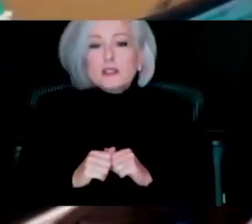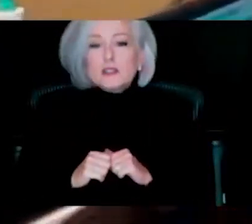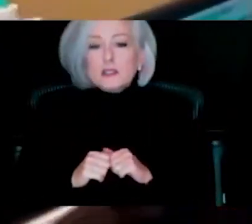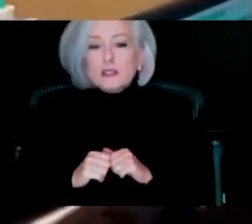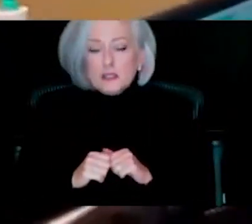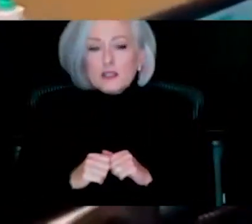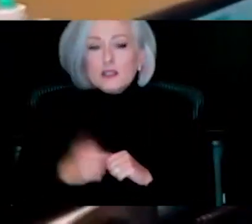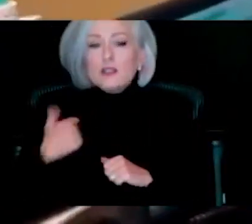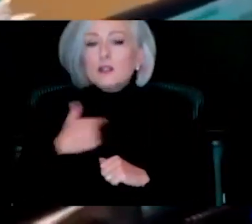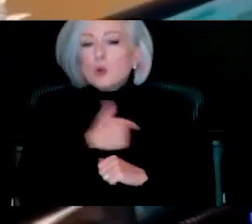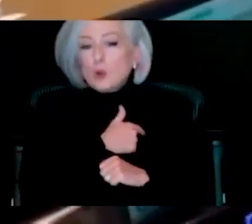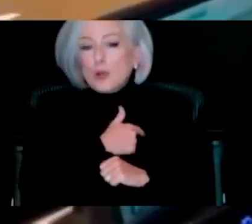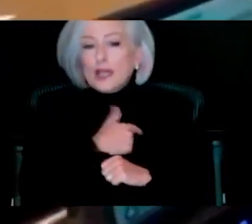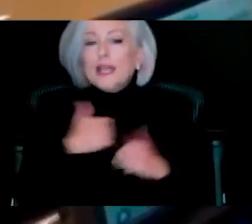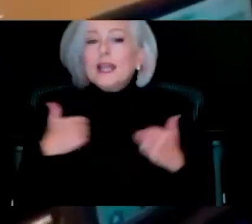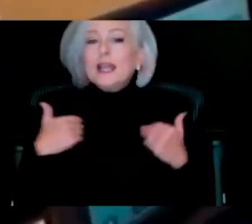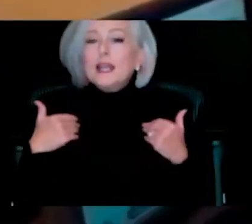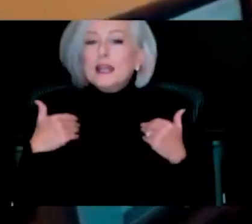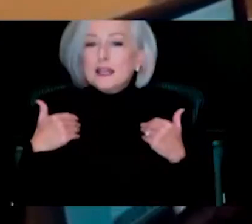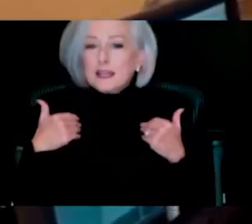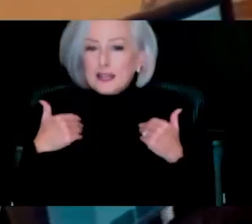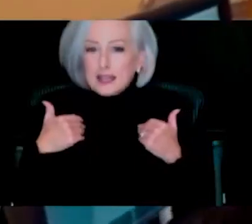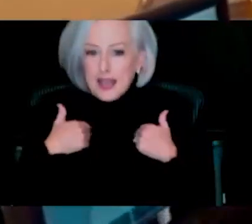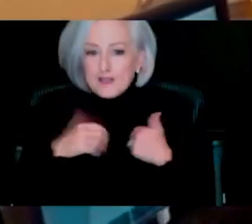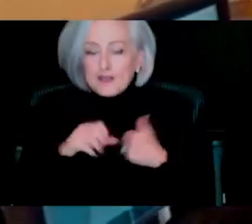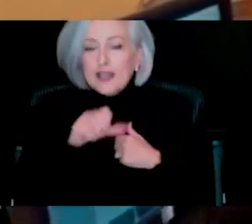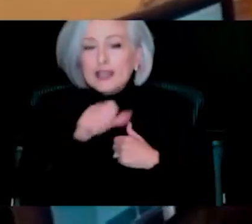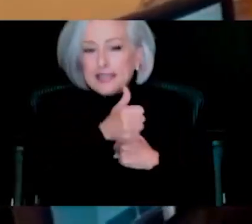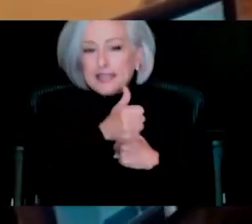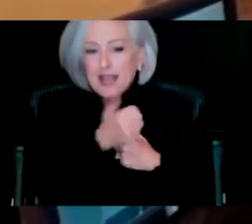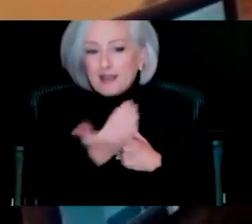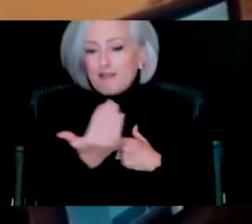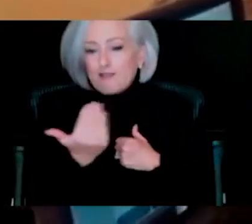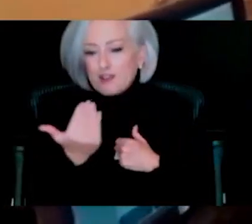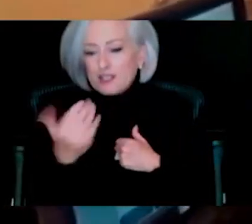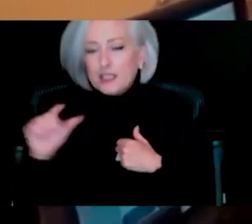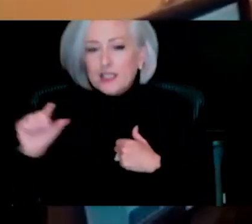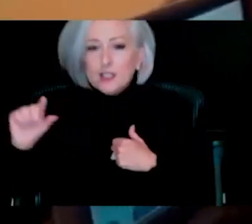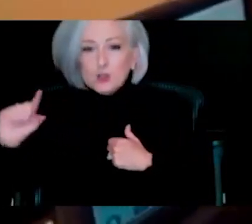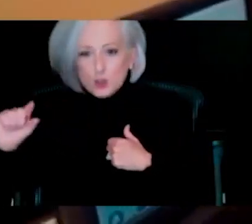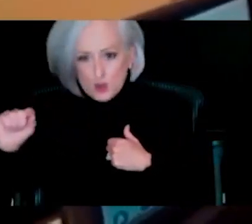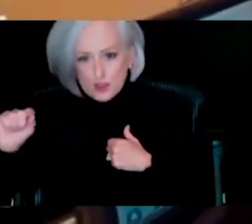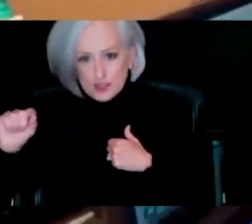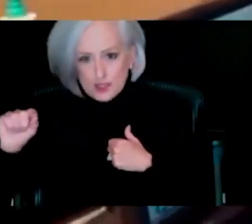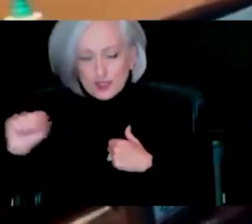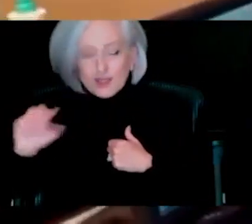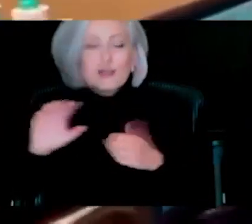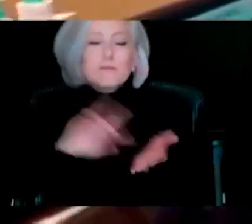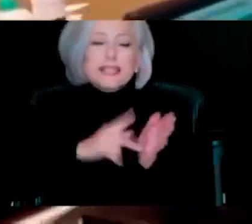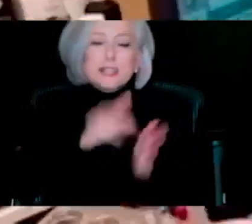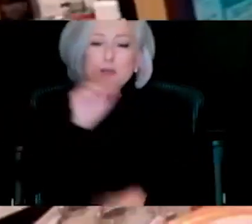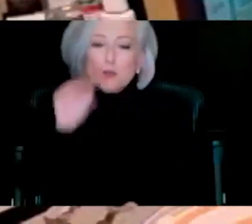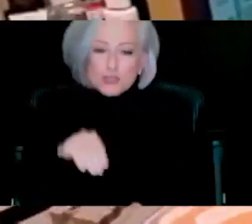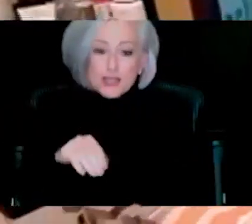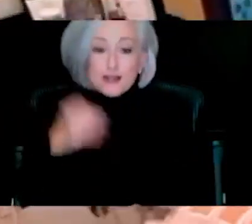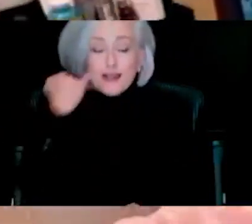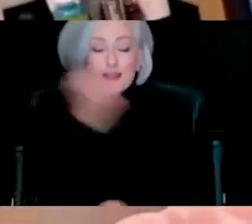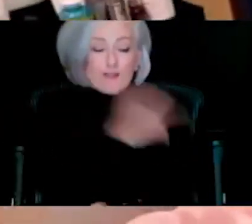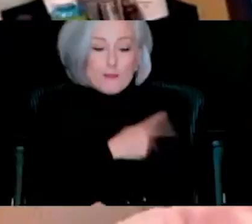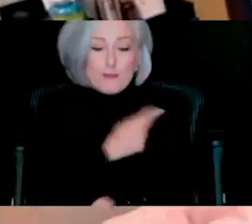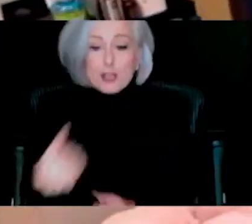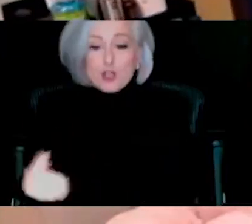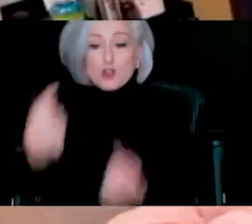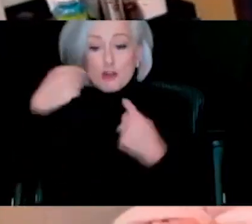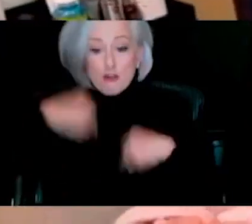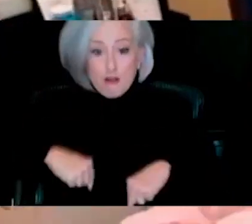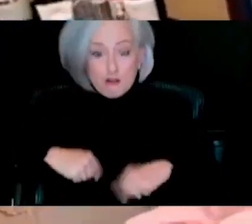we carry here a 10, 15, and a 20. And again, when the patient percent. So when the patient comes in, we talk